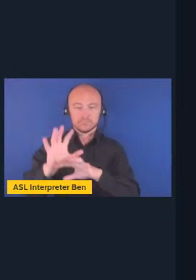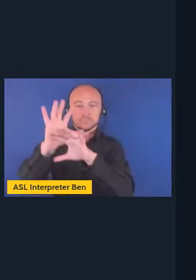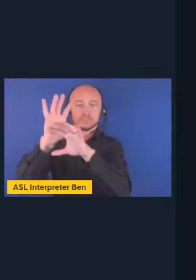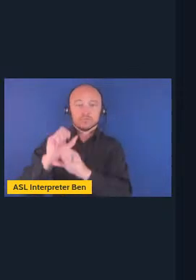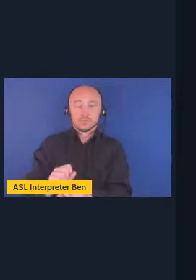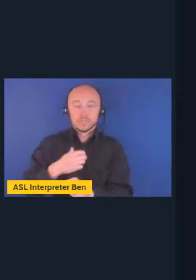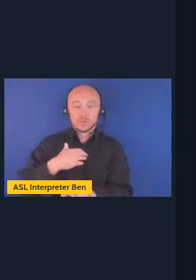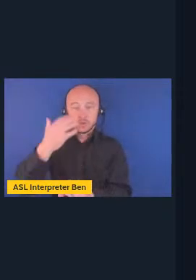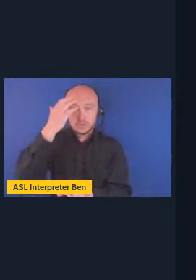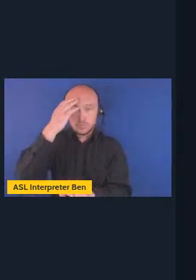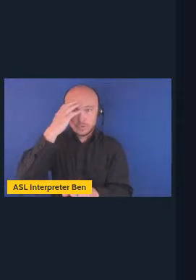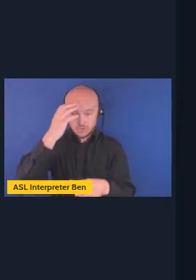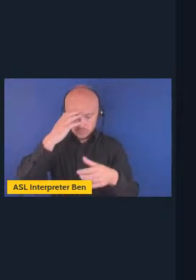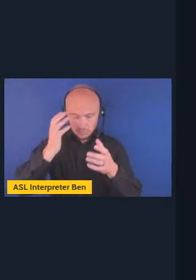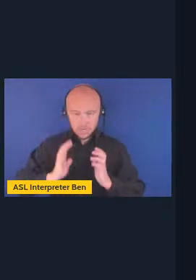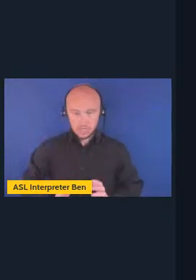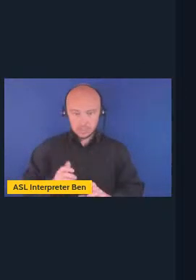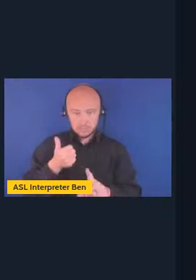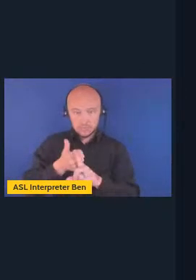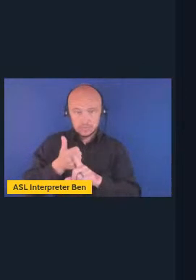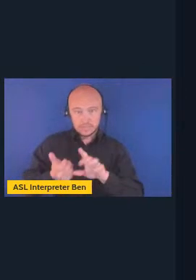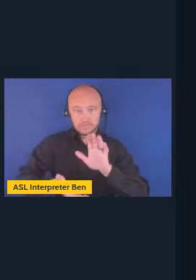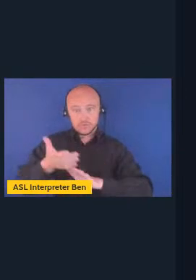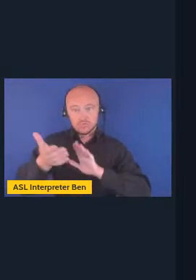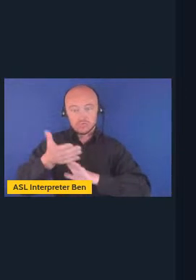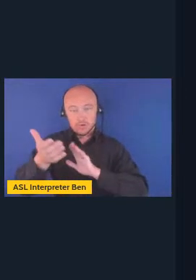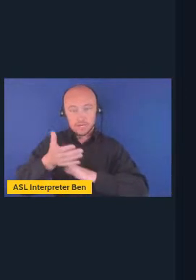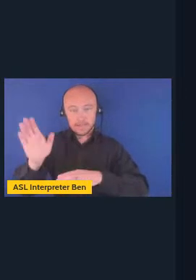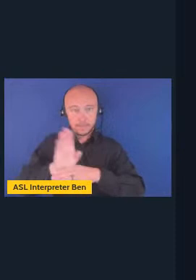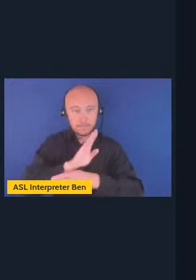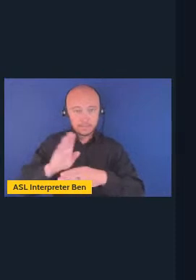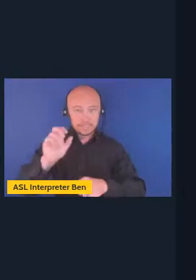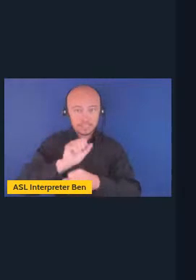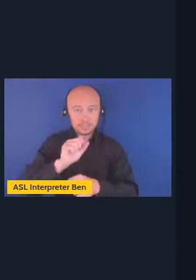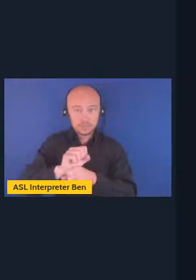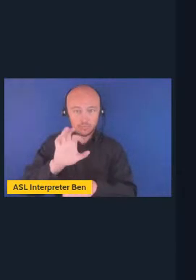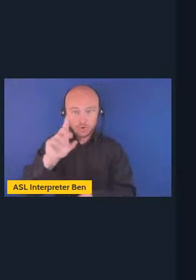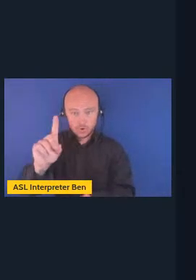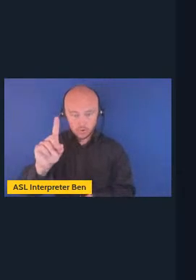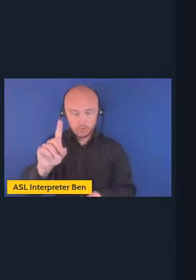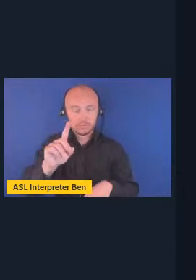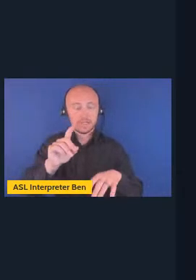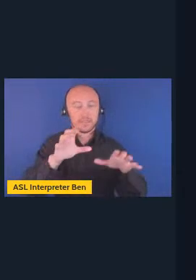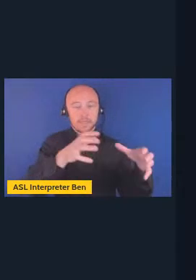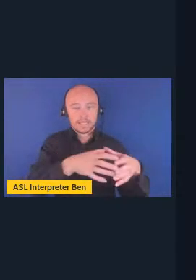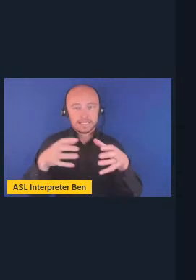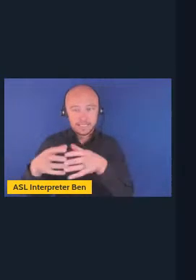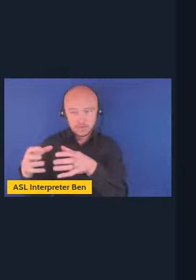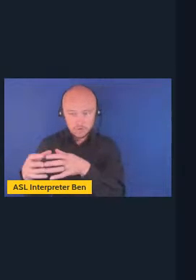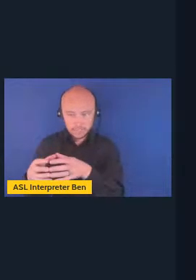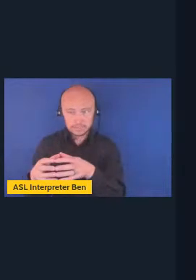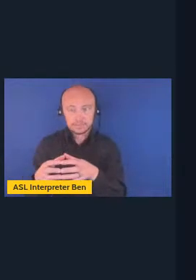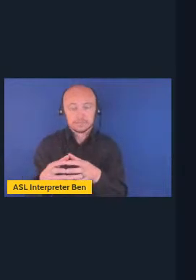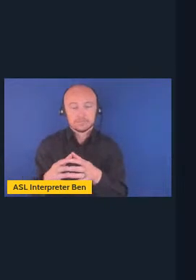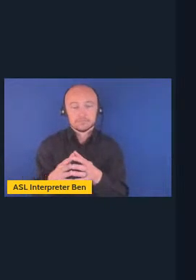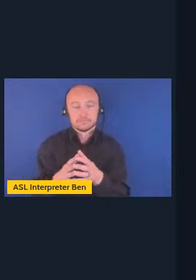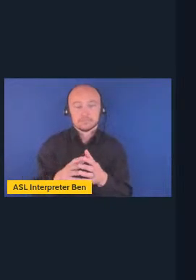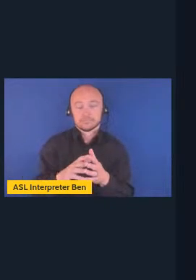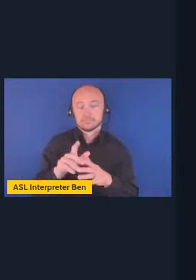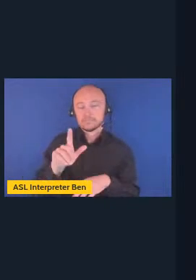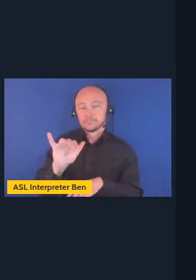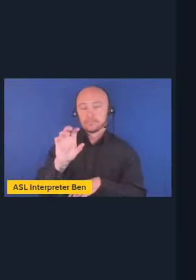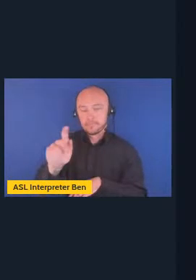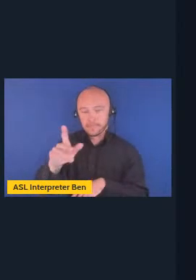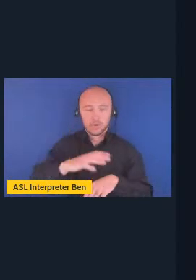know, customers are running their business critical workload in containerized application, either in on-prem or on